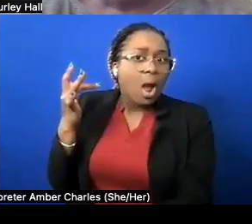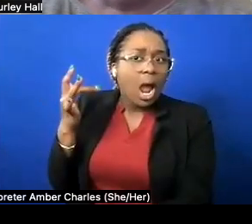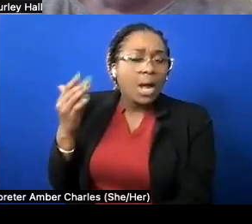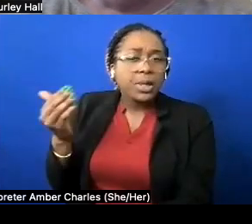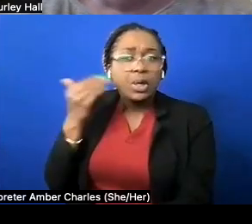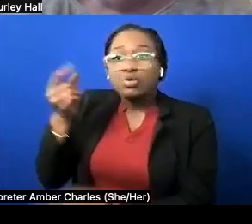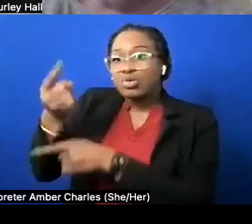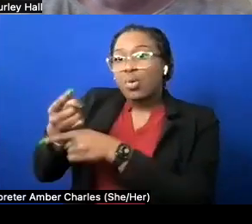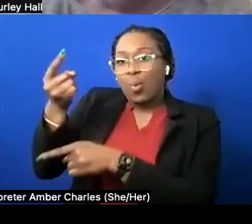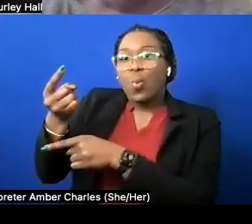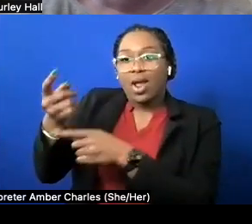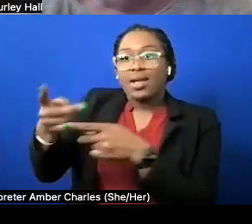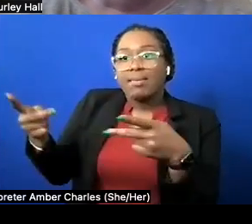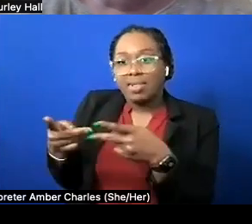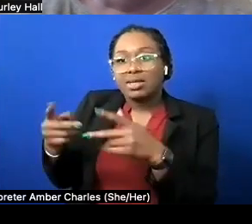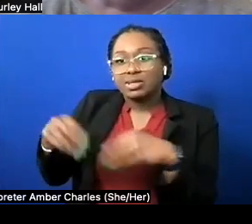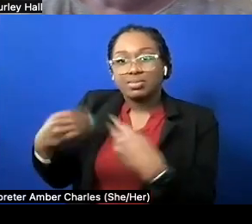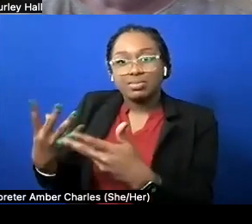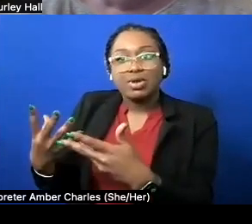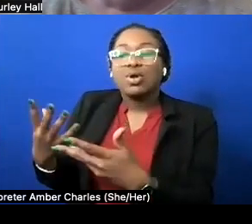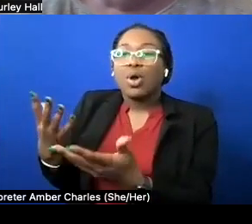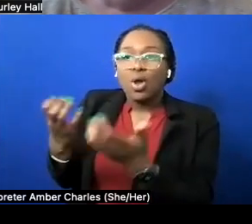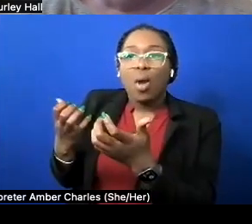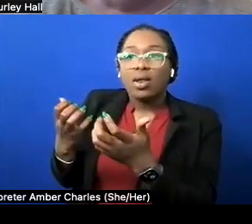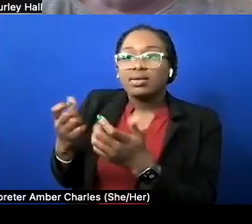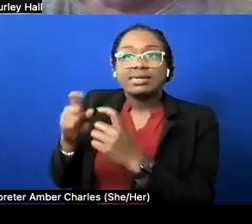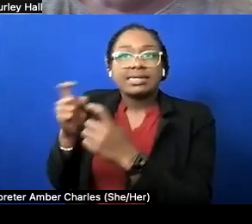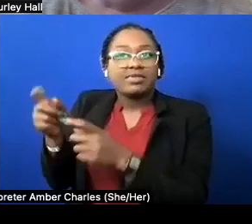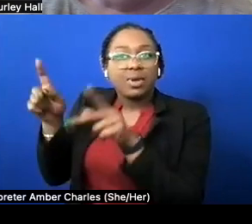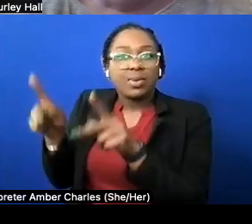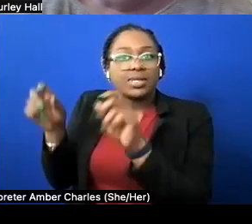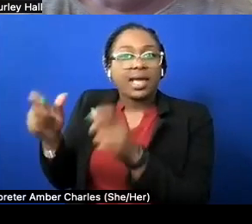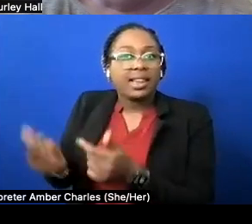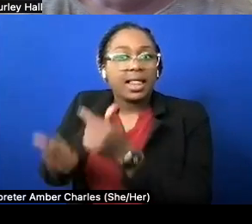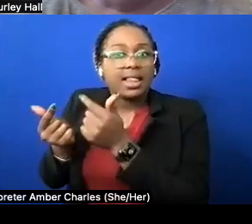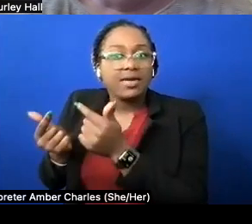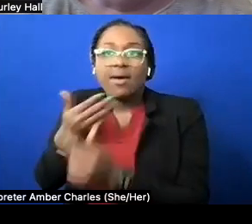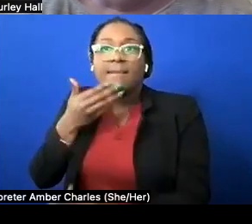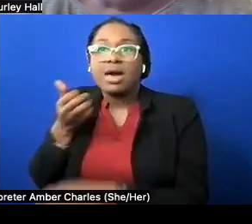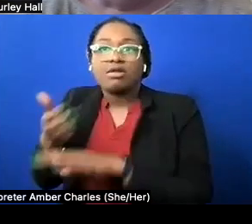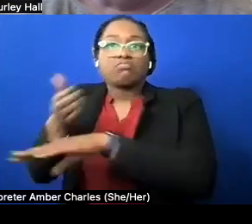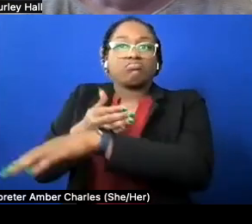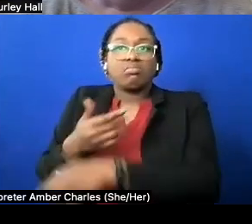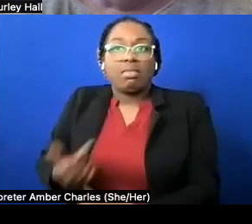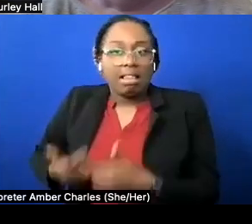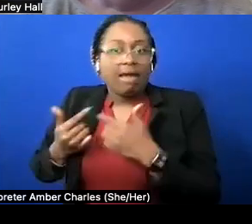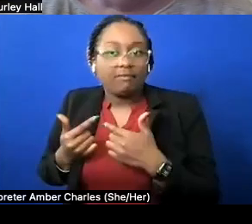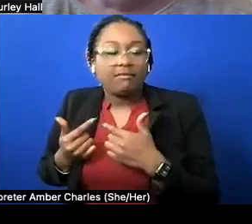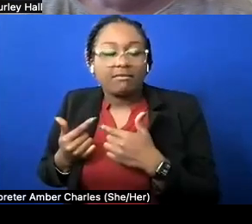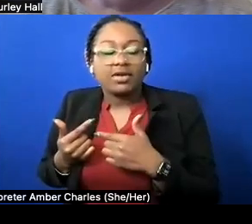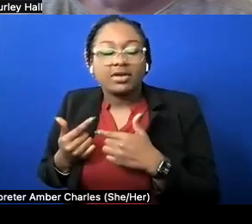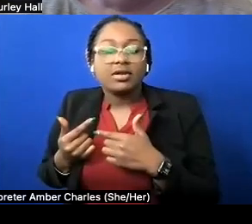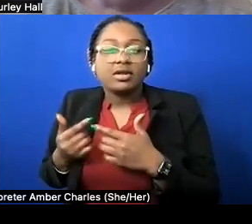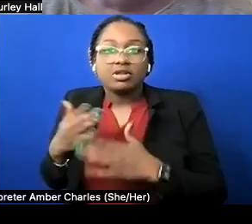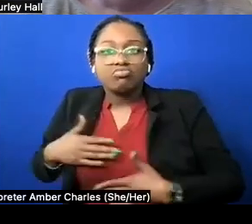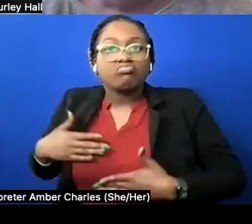the right space to pour into. And you just are giving that so that person can live a better life, you know, they can enjoy doing what they're